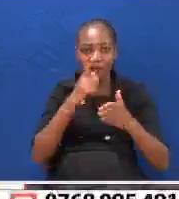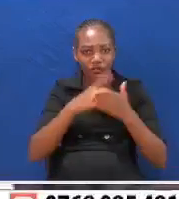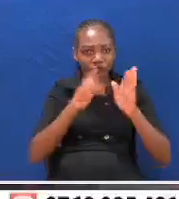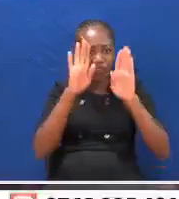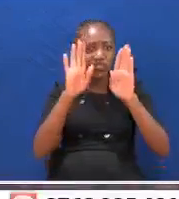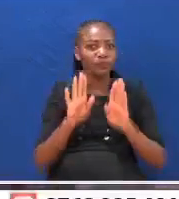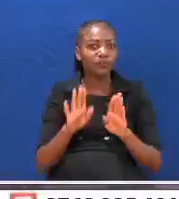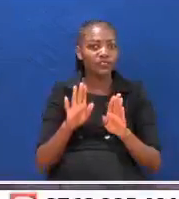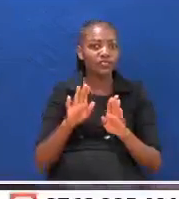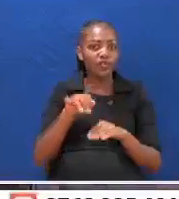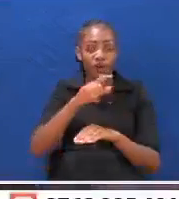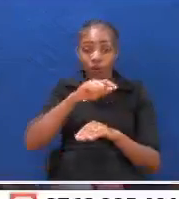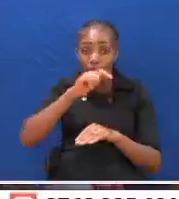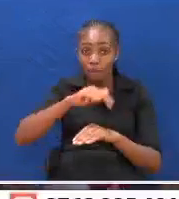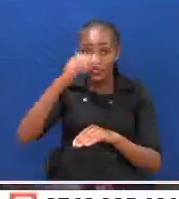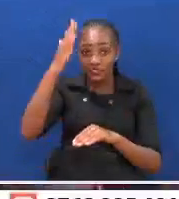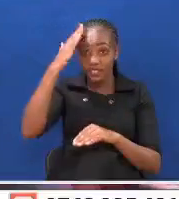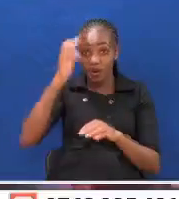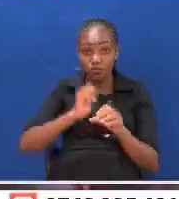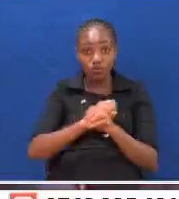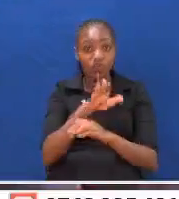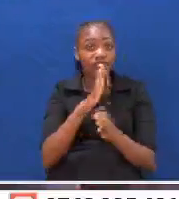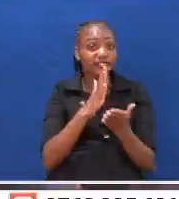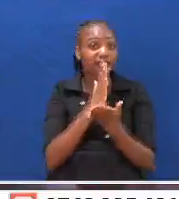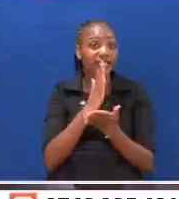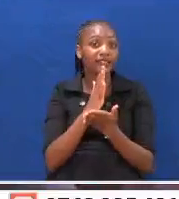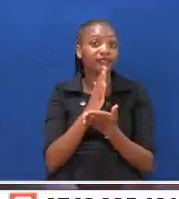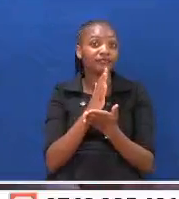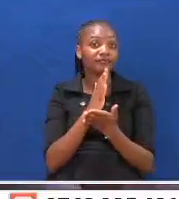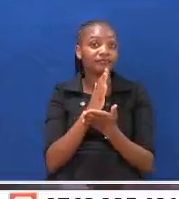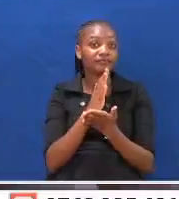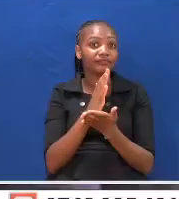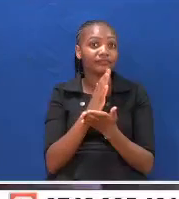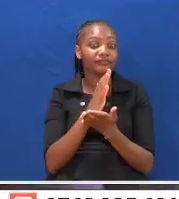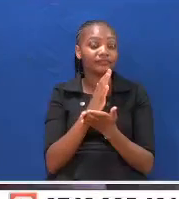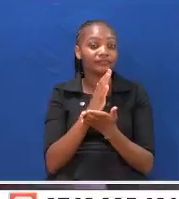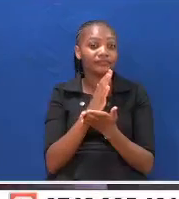lazima tujue corona iko. The Mashujaa Day celebrations